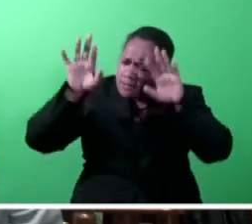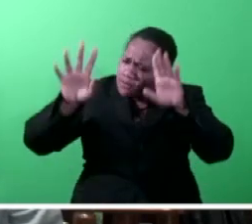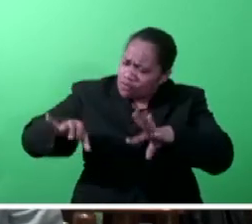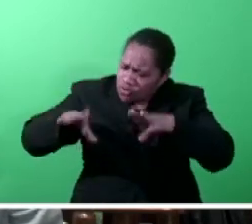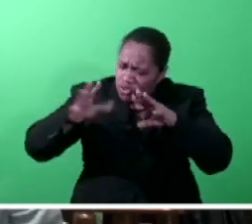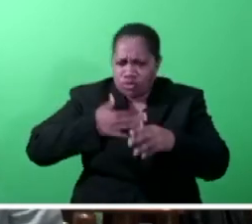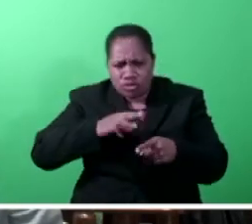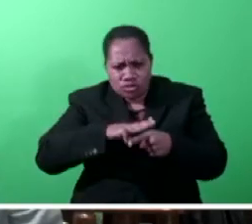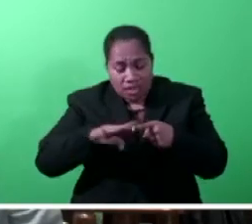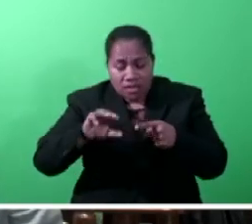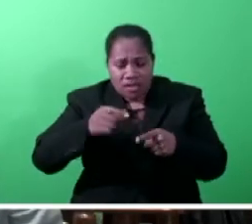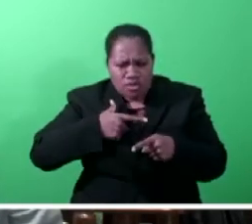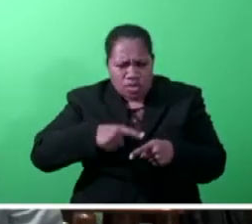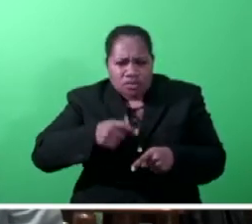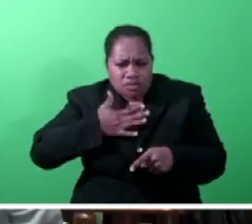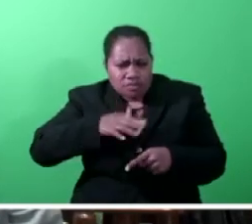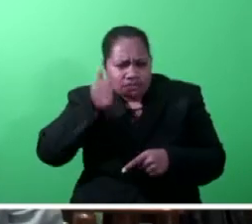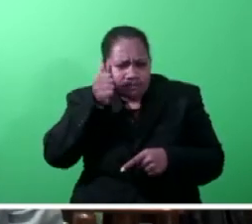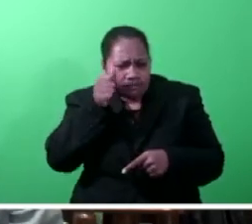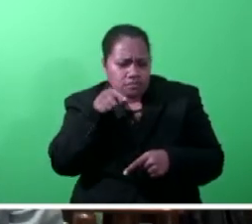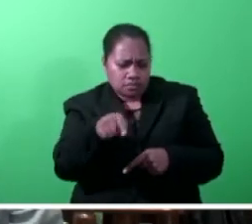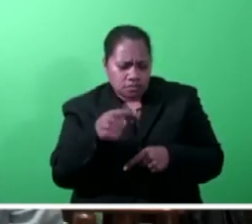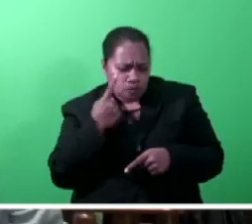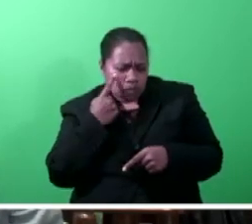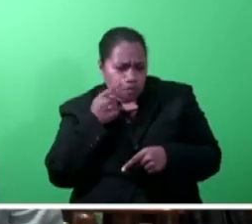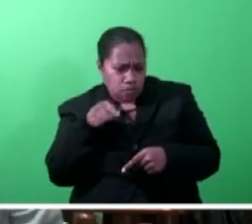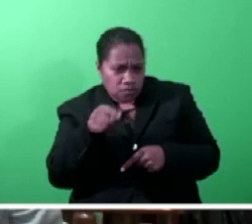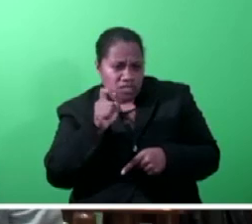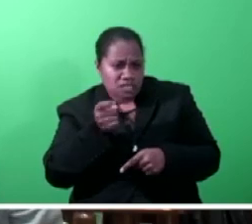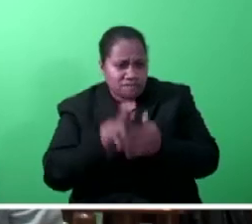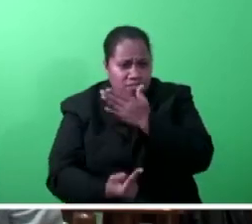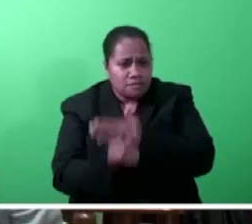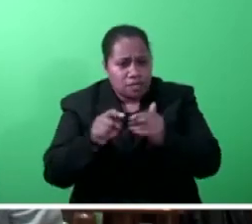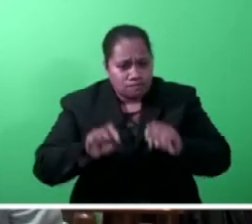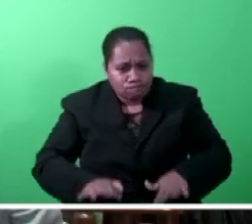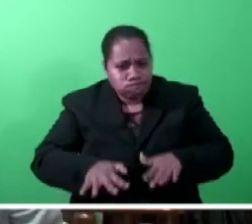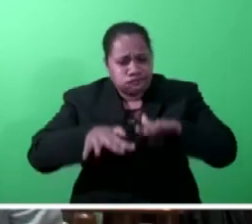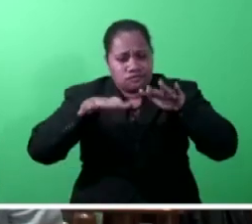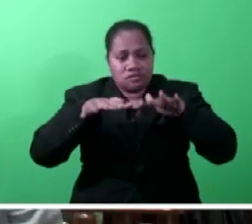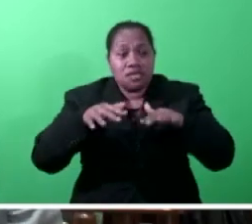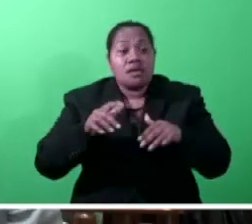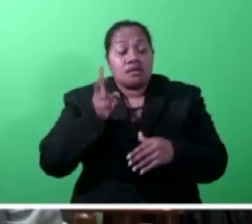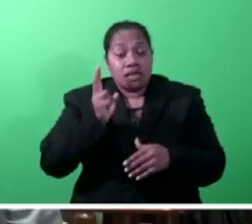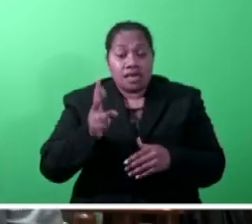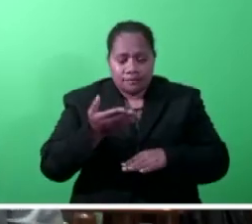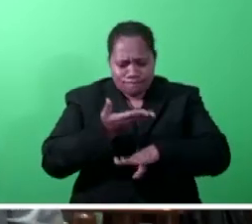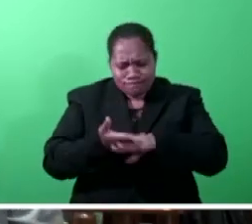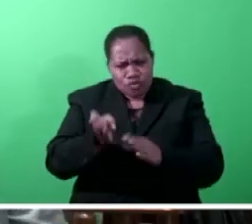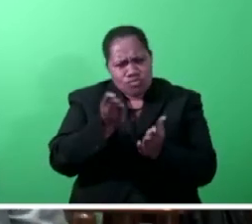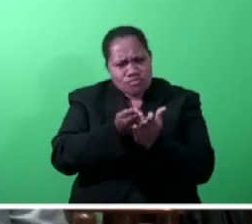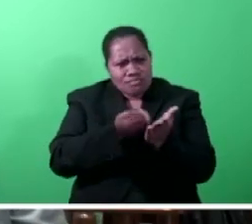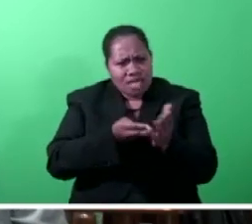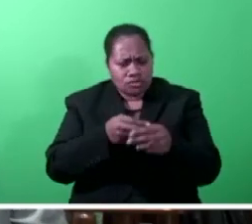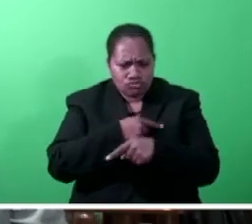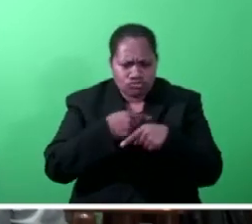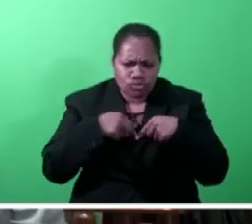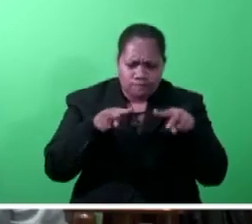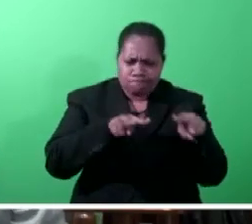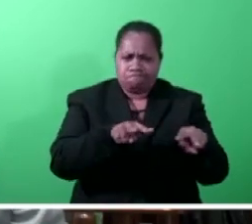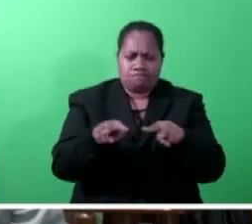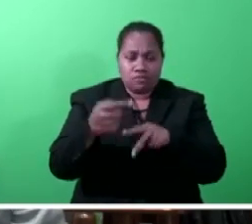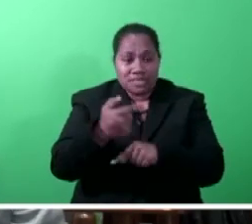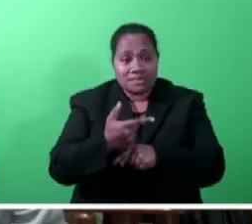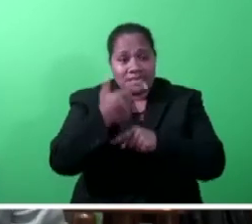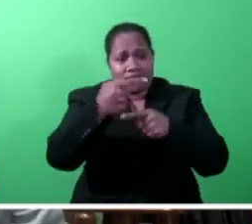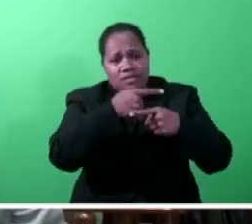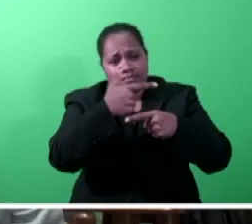going to take place in the likely flood basin. So once again, in the new budget year, we'll be looking at another 7 additional sites to complement